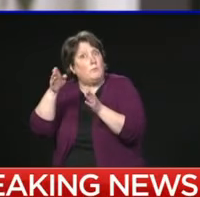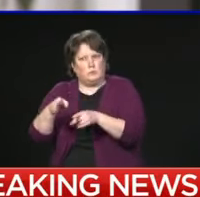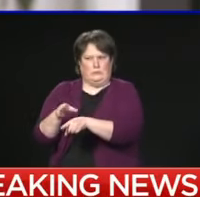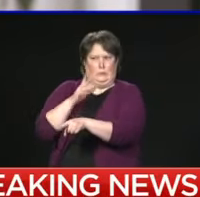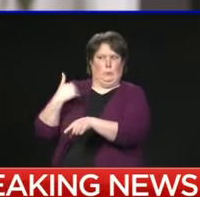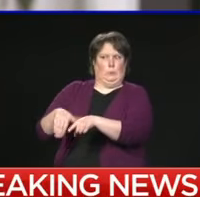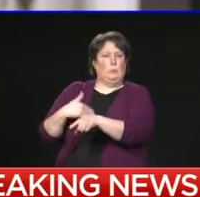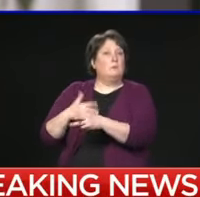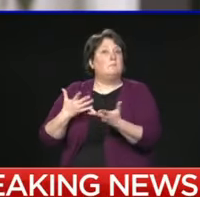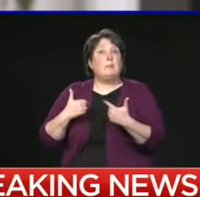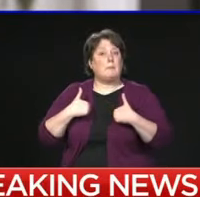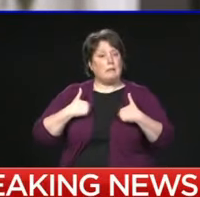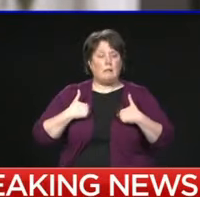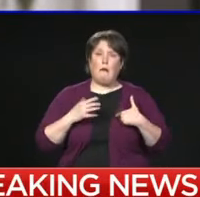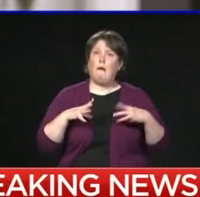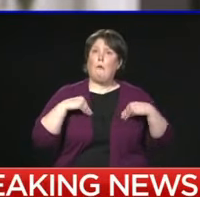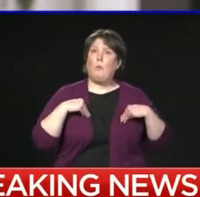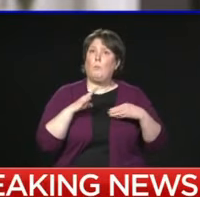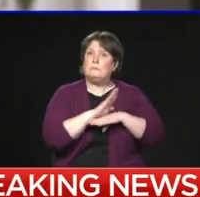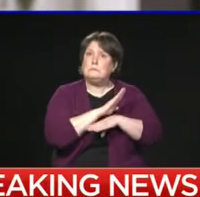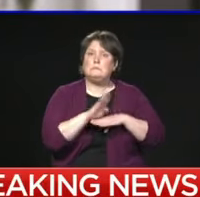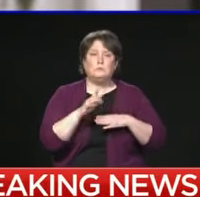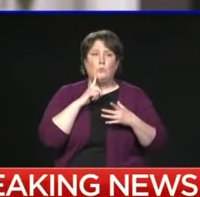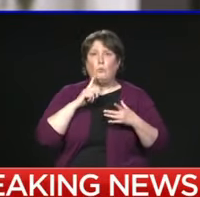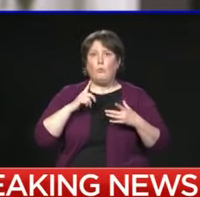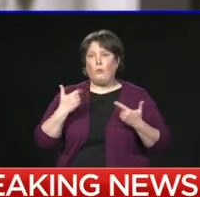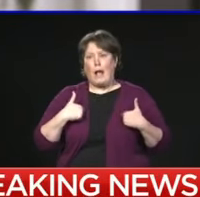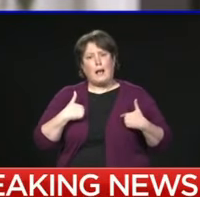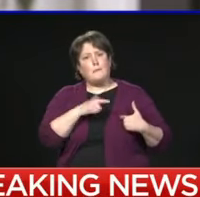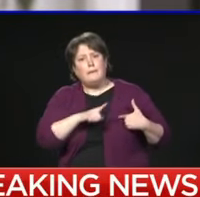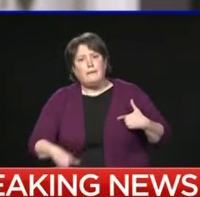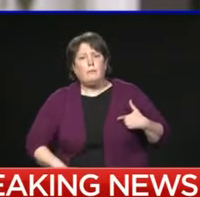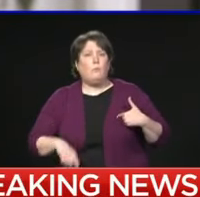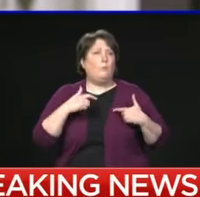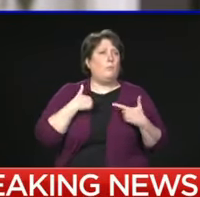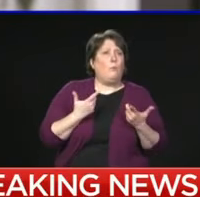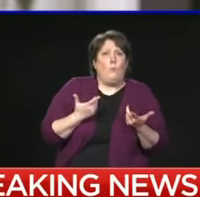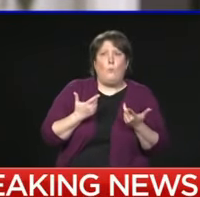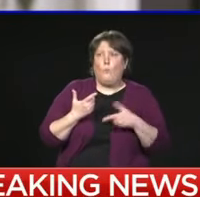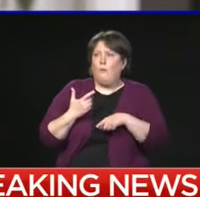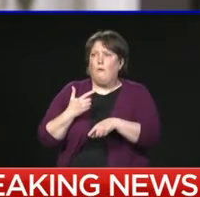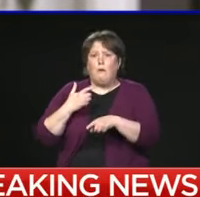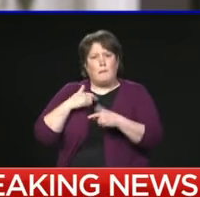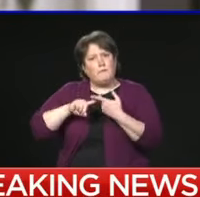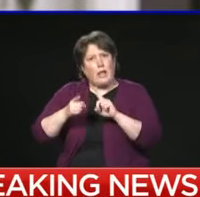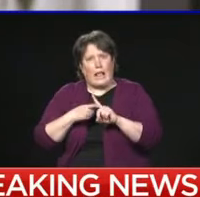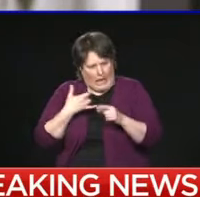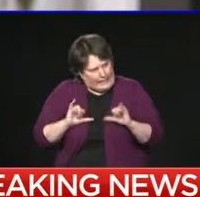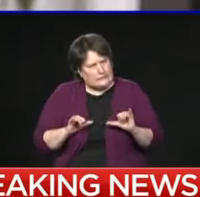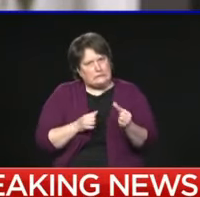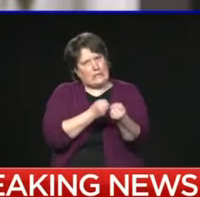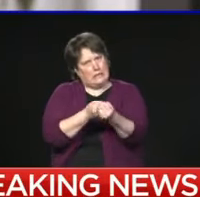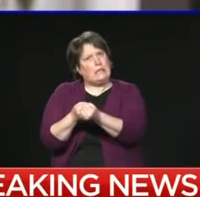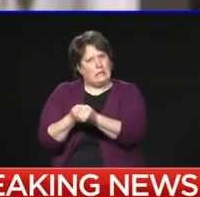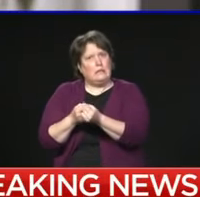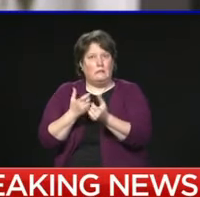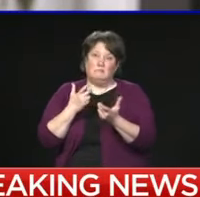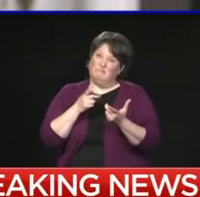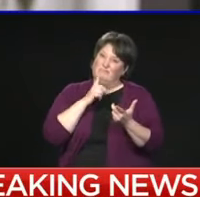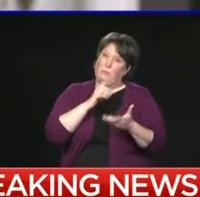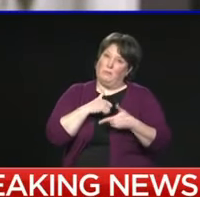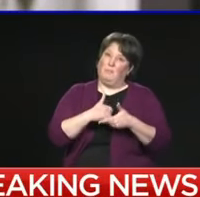employer, a landlord, or even just a friend, so you can be part of the solution. It can make all the difference,